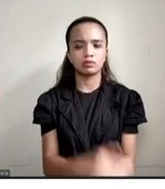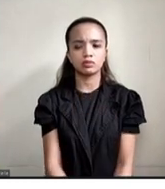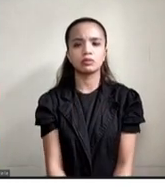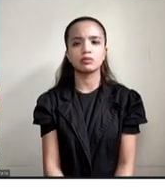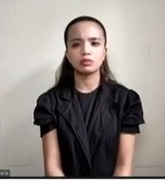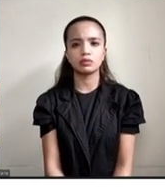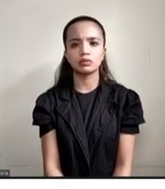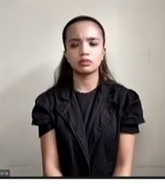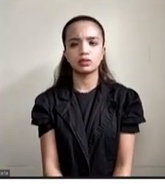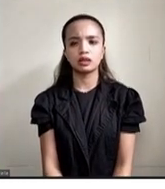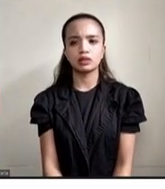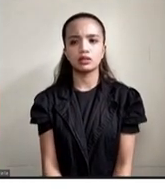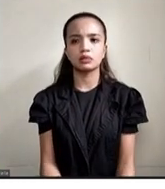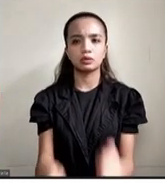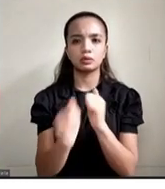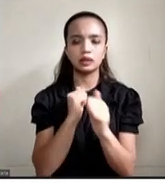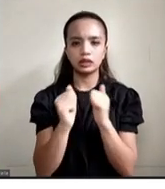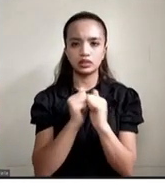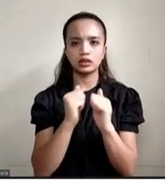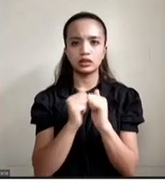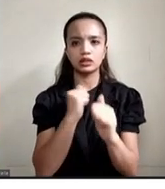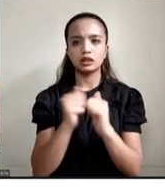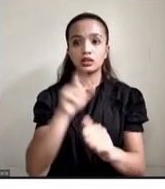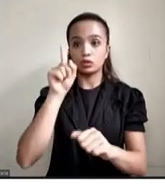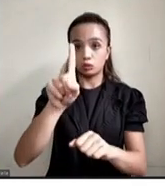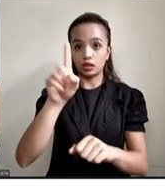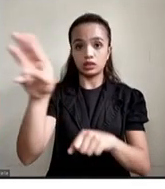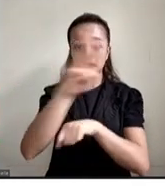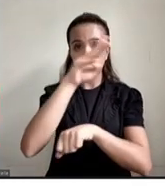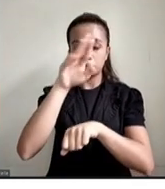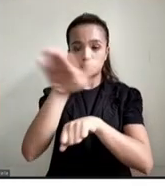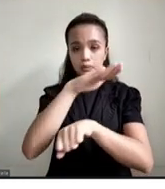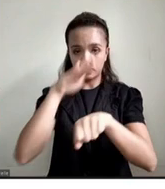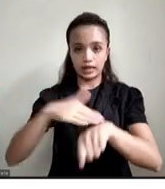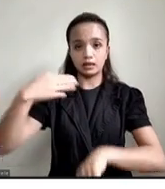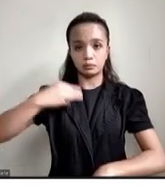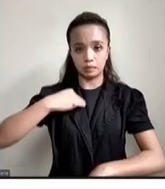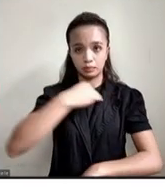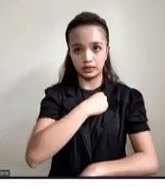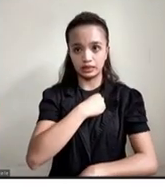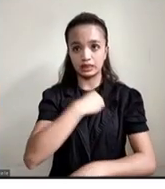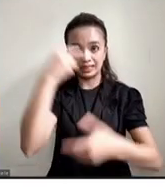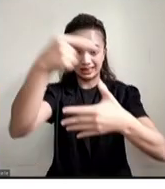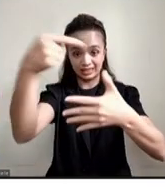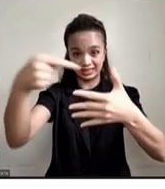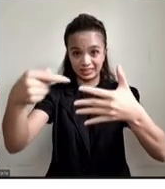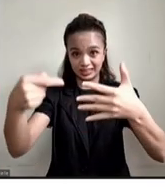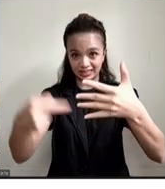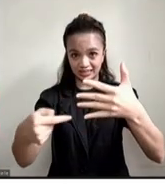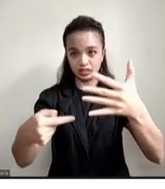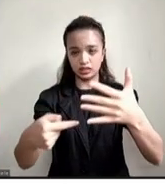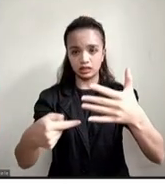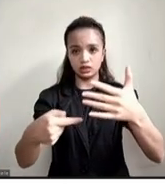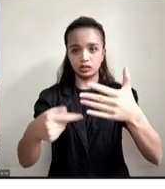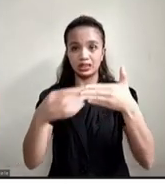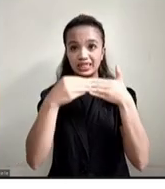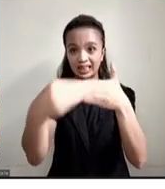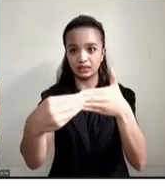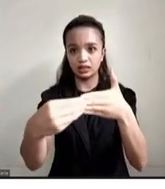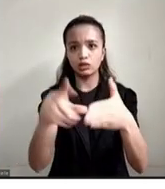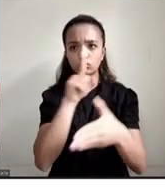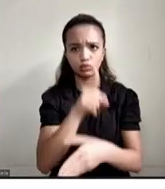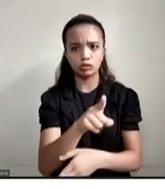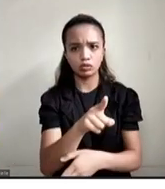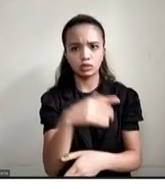Yung members of One Sambayan, syempre yung criteria na sinet nila, for me, very